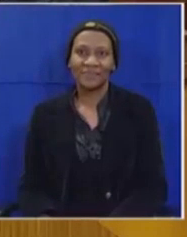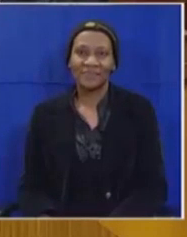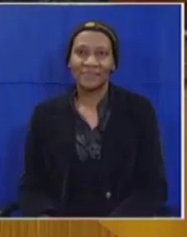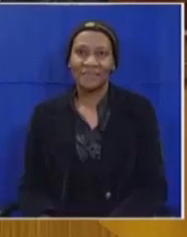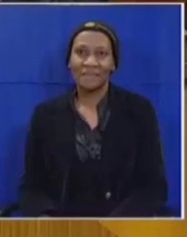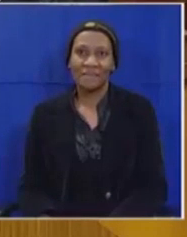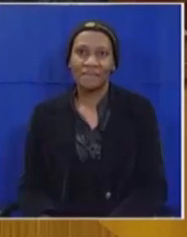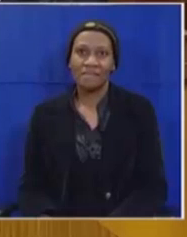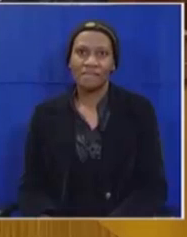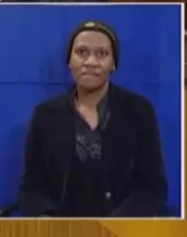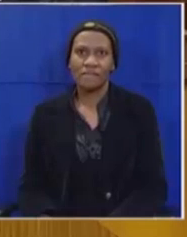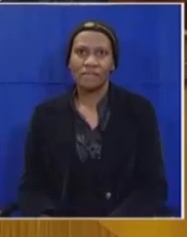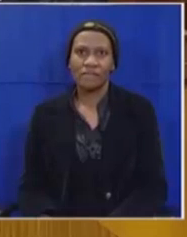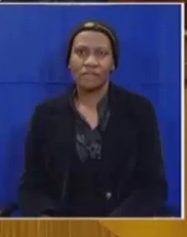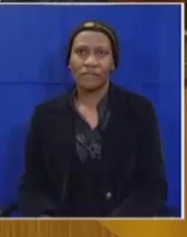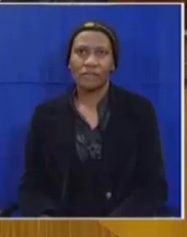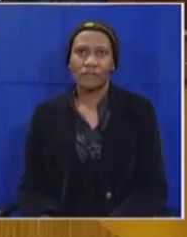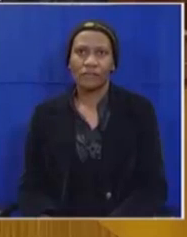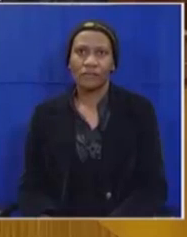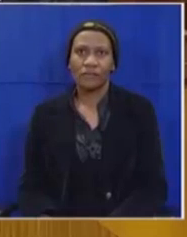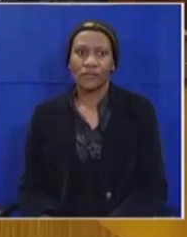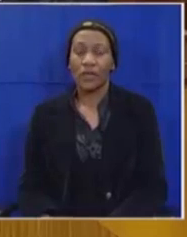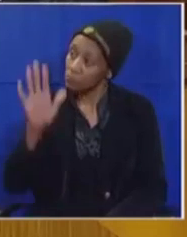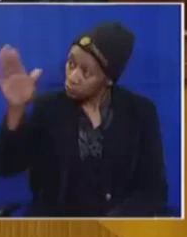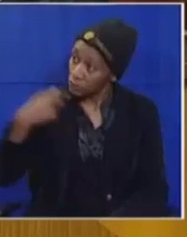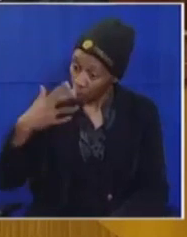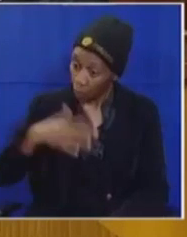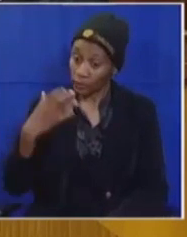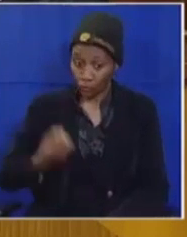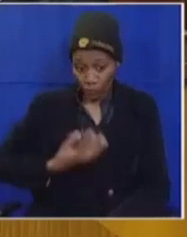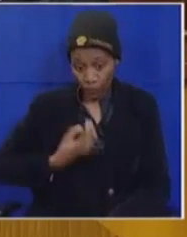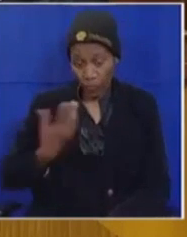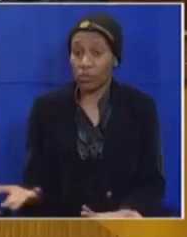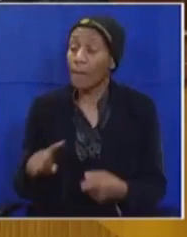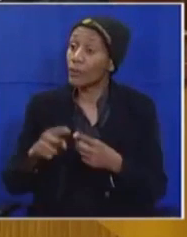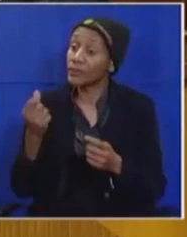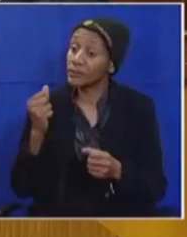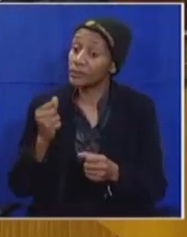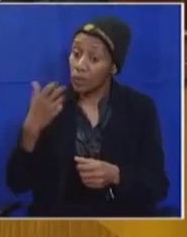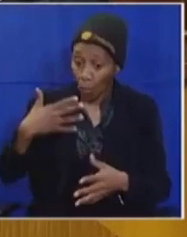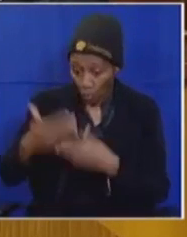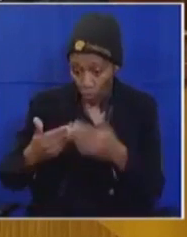time, Deputy Speaker, can you allow me to finish, please? Honorable member, Can I make my point, please?